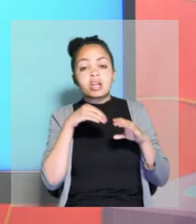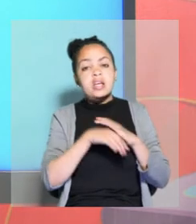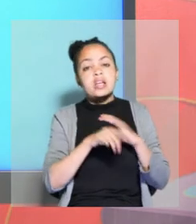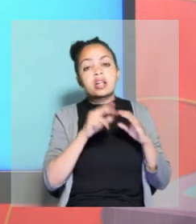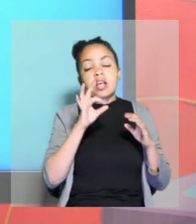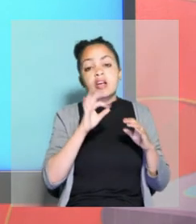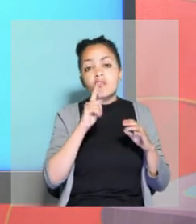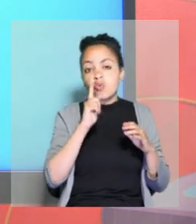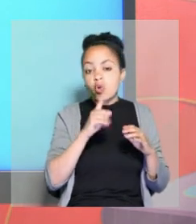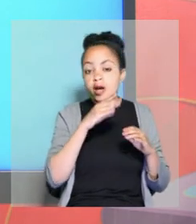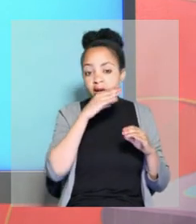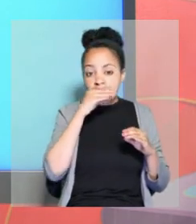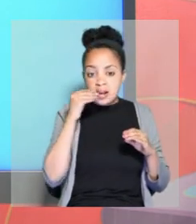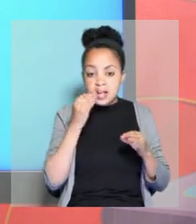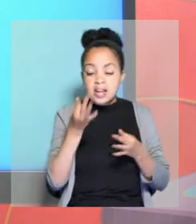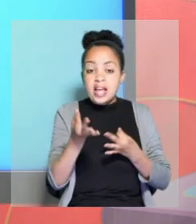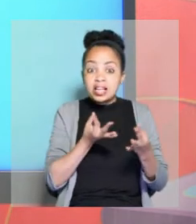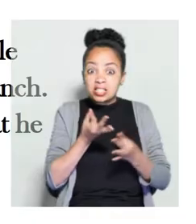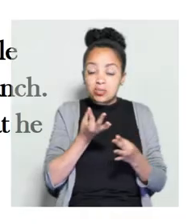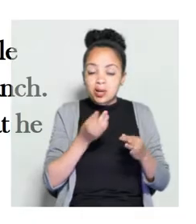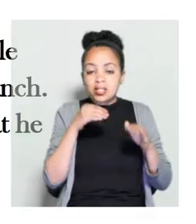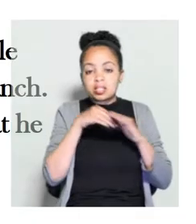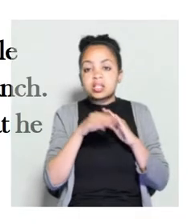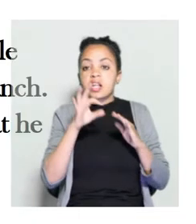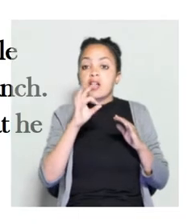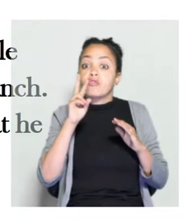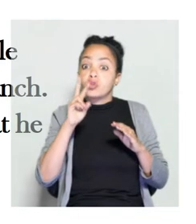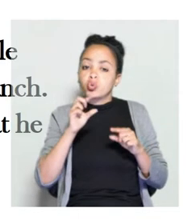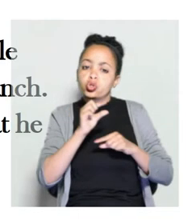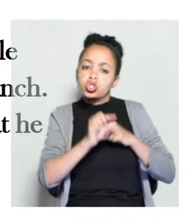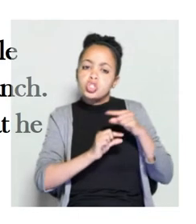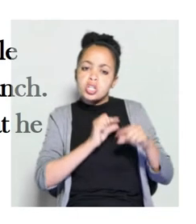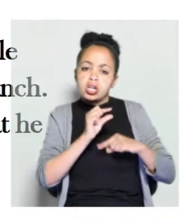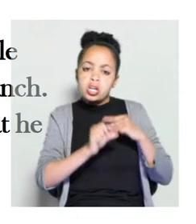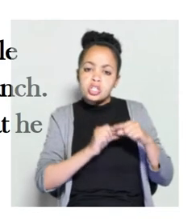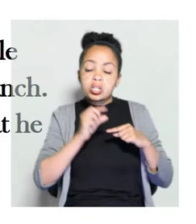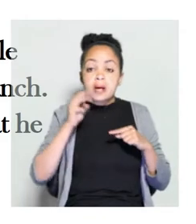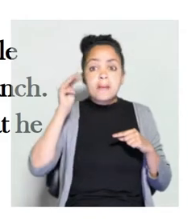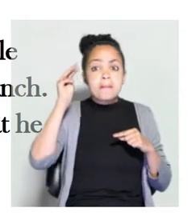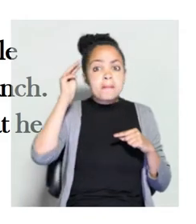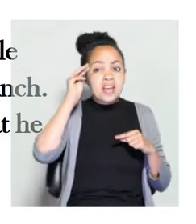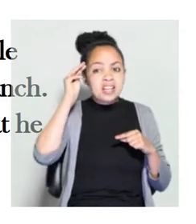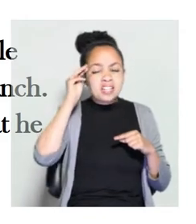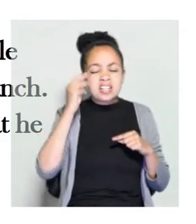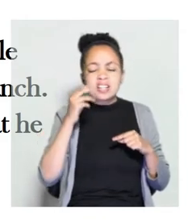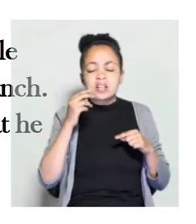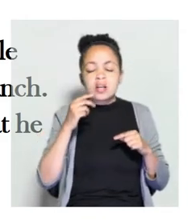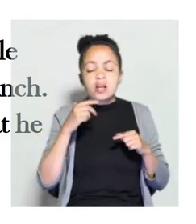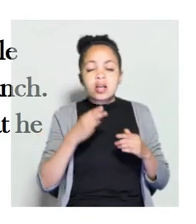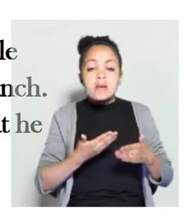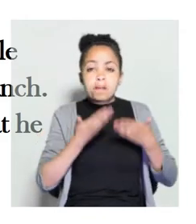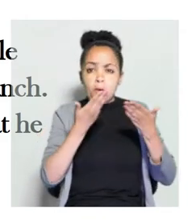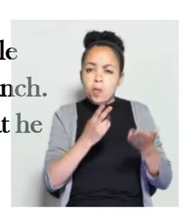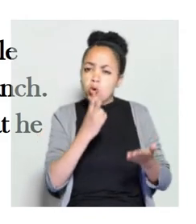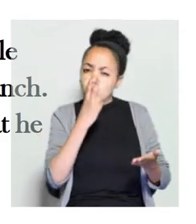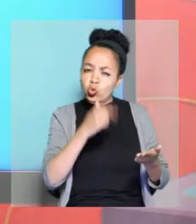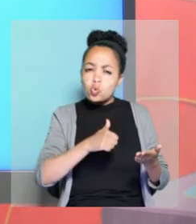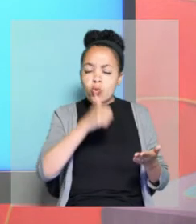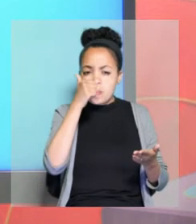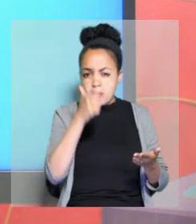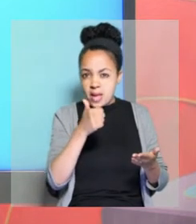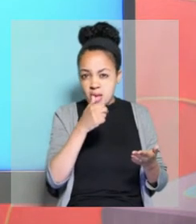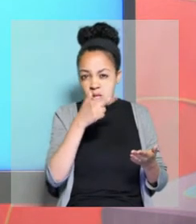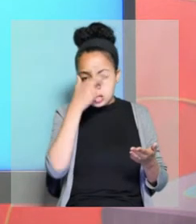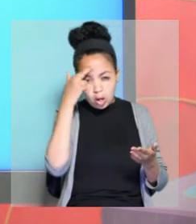generation and expressed in F2 generation. Mendel proposed two main cross, that